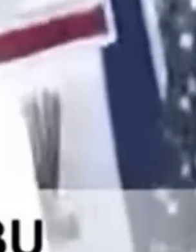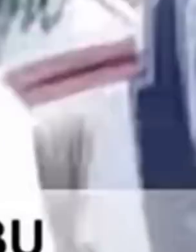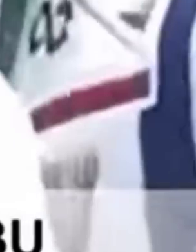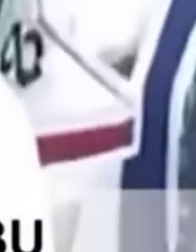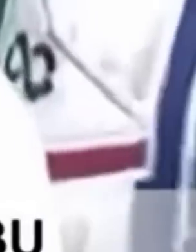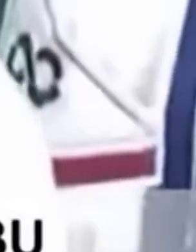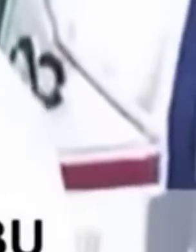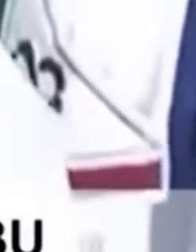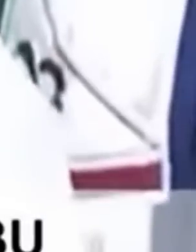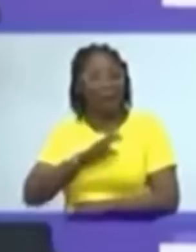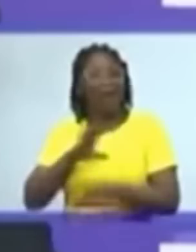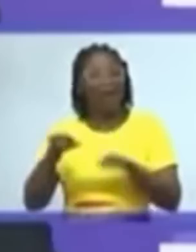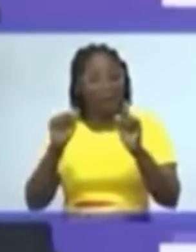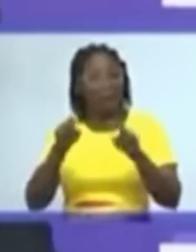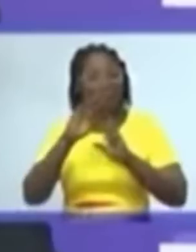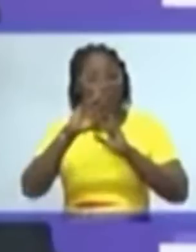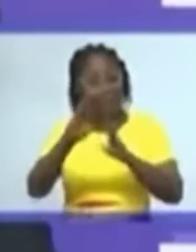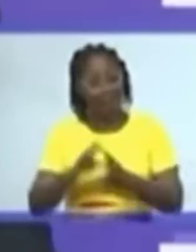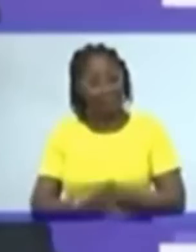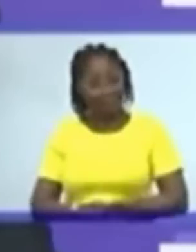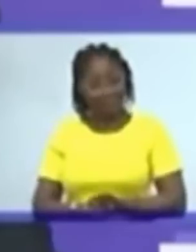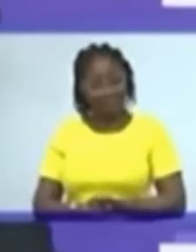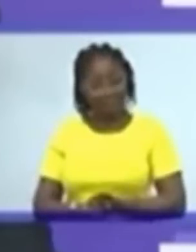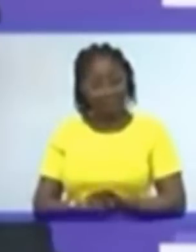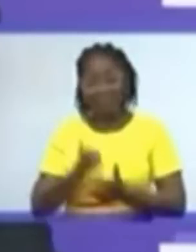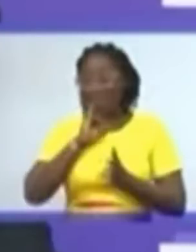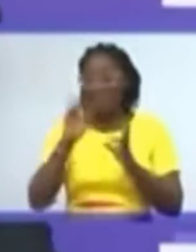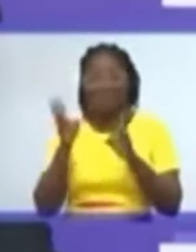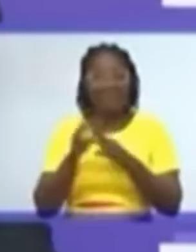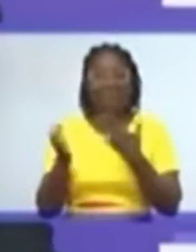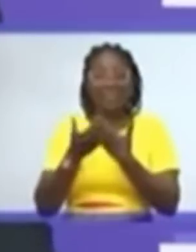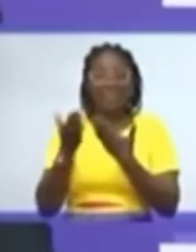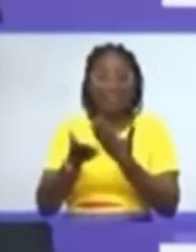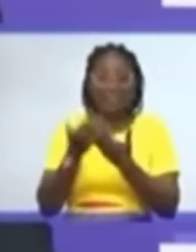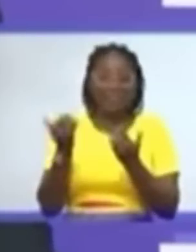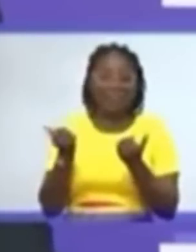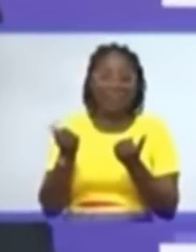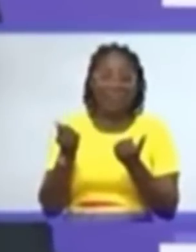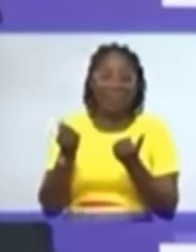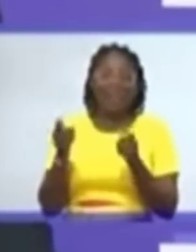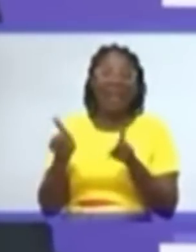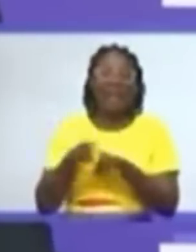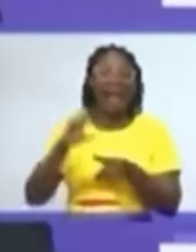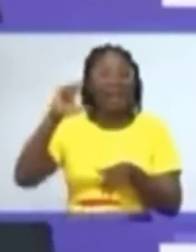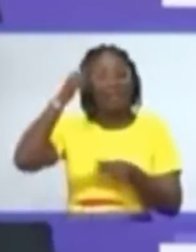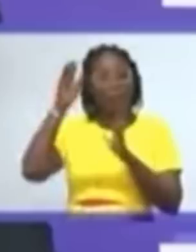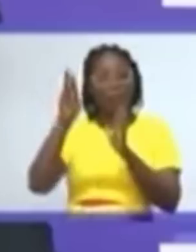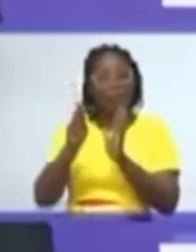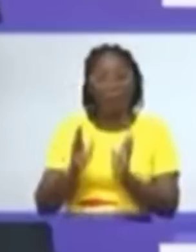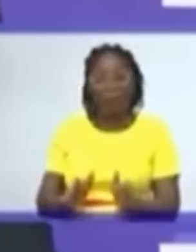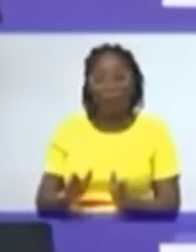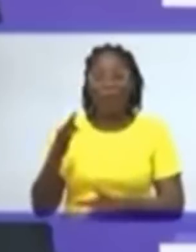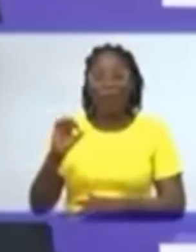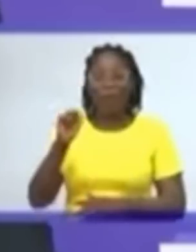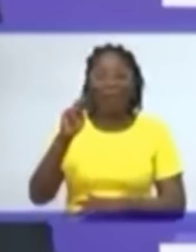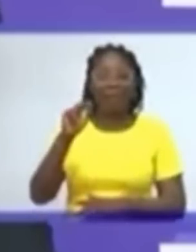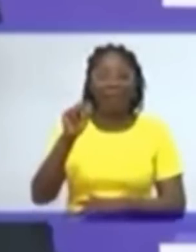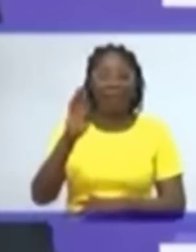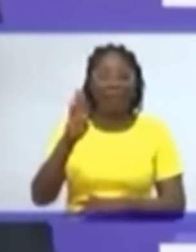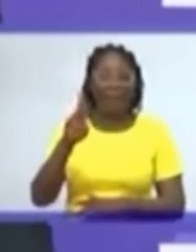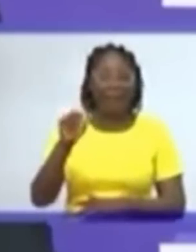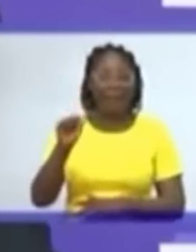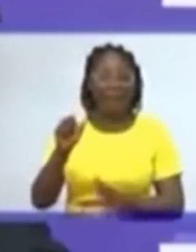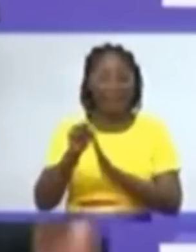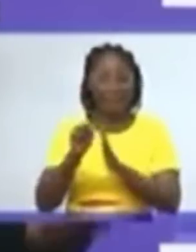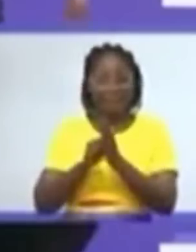assets, nepotism, how you share the land, how you manage your money and everything." Is he referring to Lagos State? Okay.